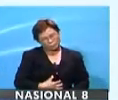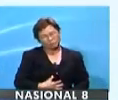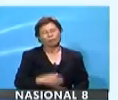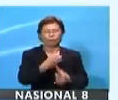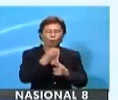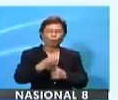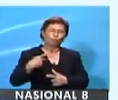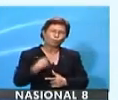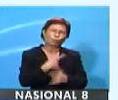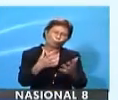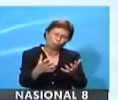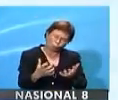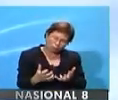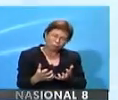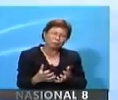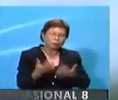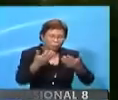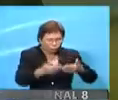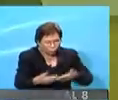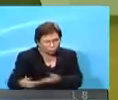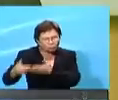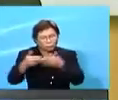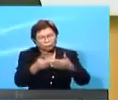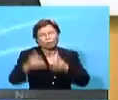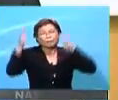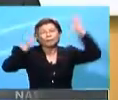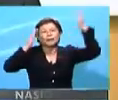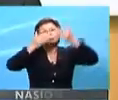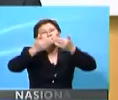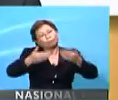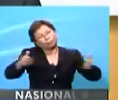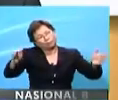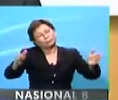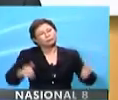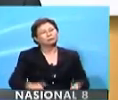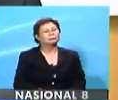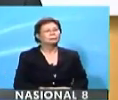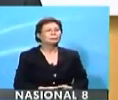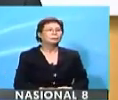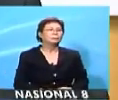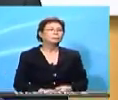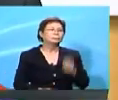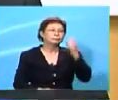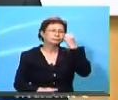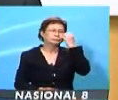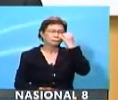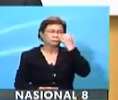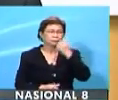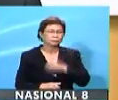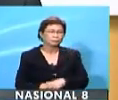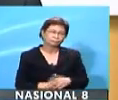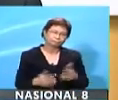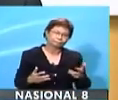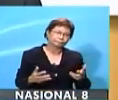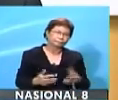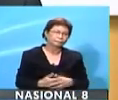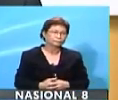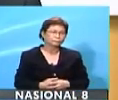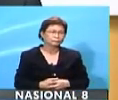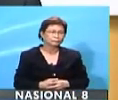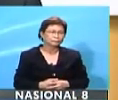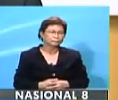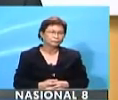desire to continue the Malaysian Open. And that I think is very strong. Come what may,